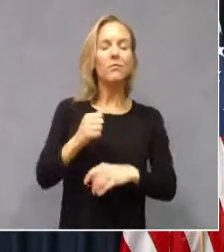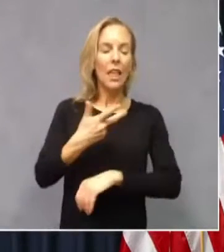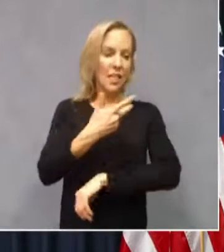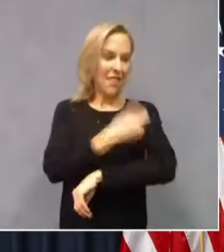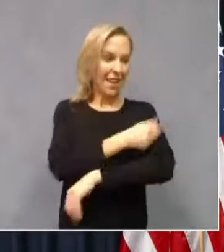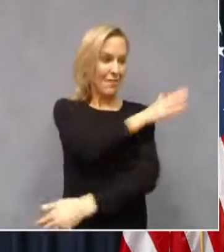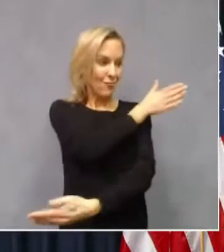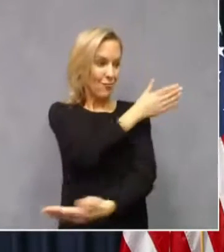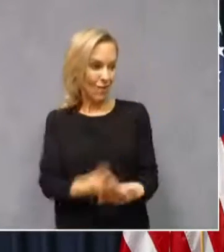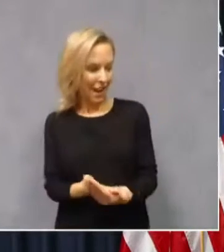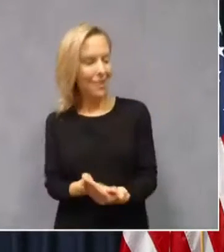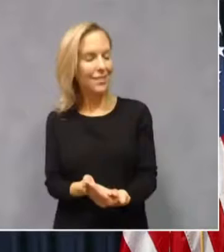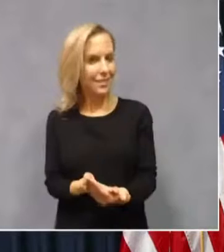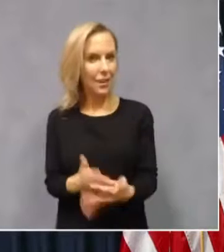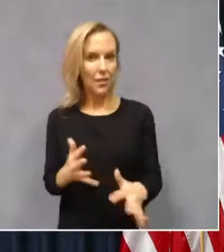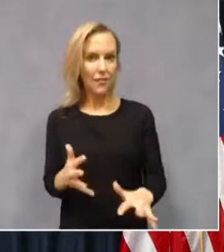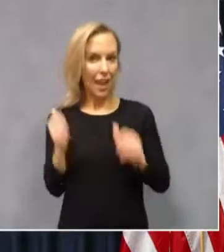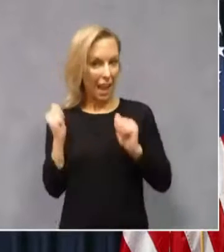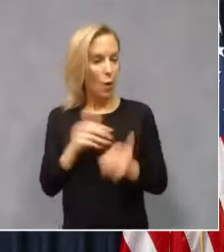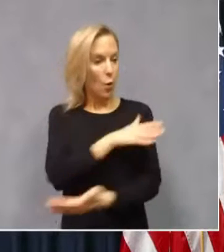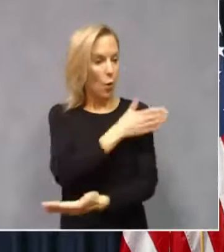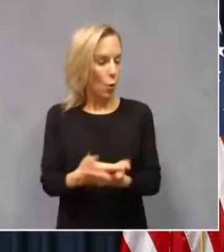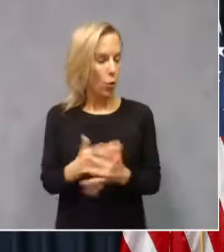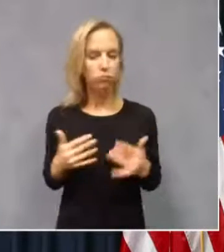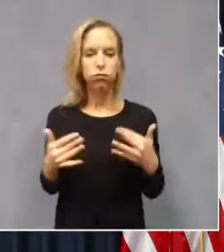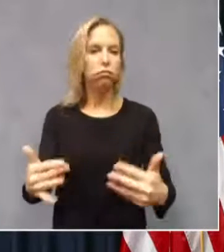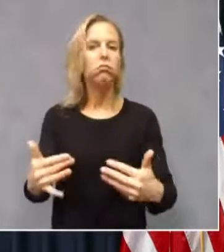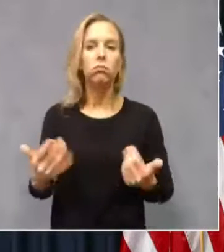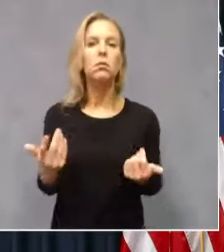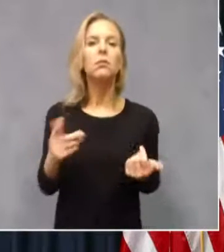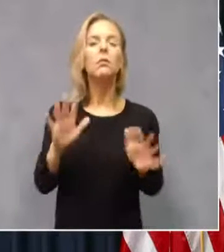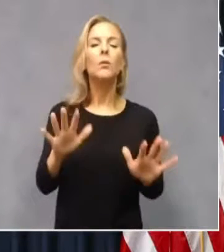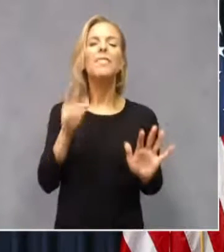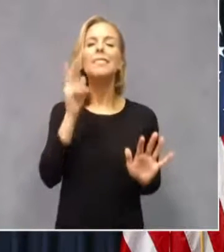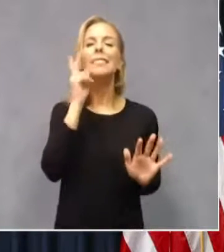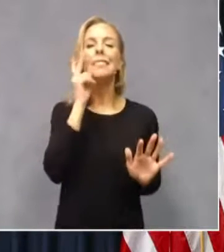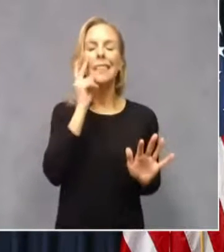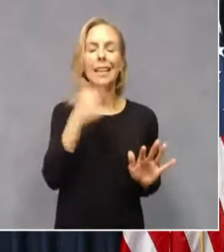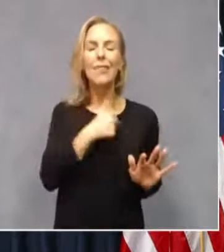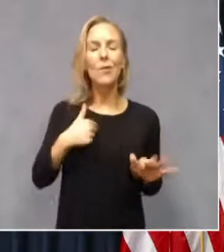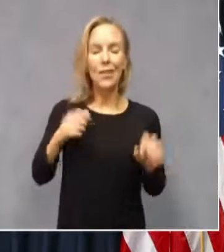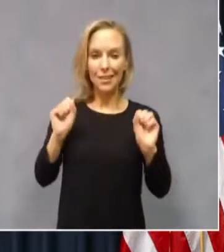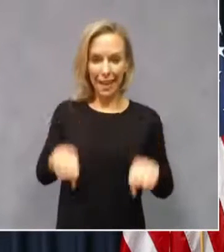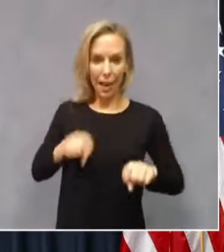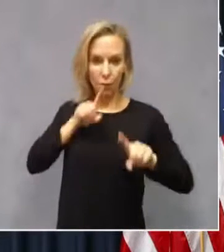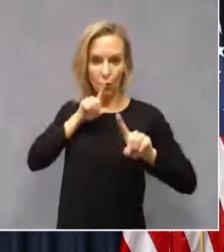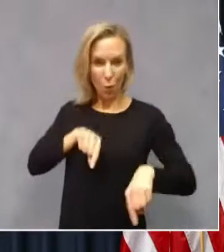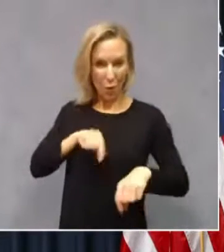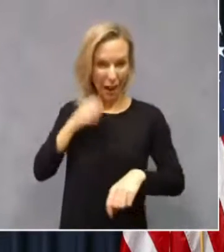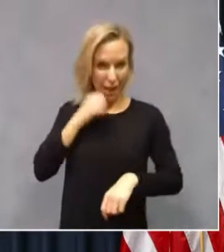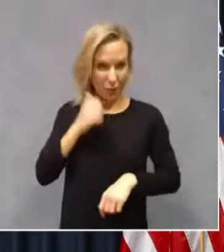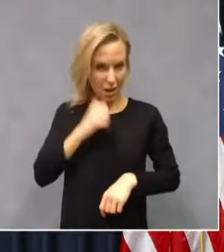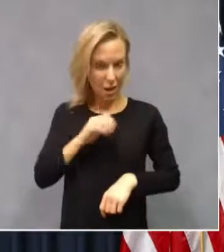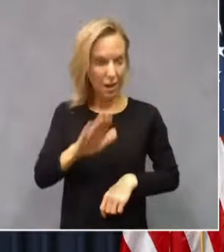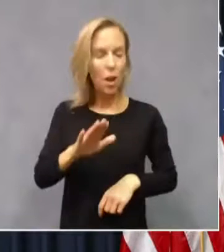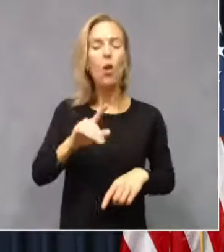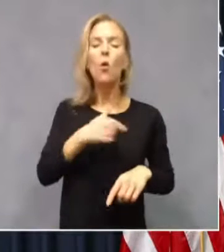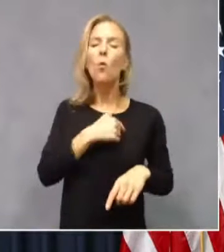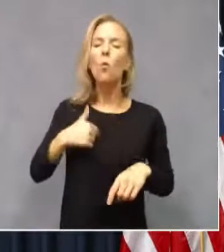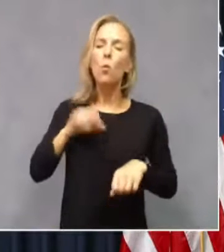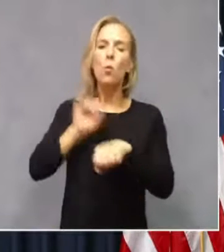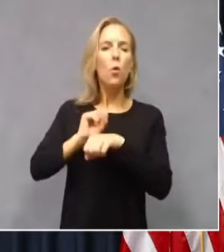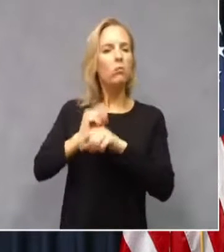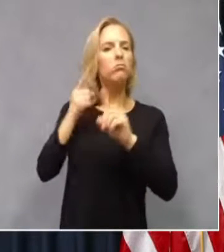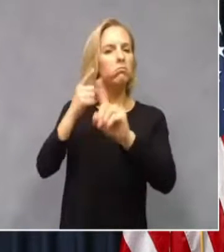a little bit faster, and then we'll have to see if we can get that reporting every day. But we're working on it. This goes into